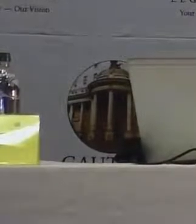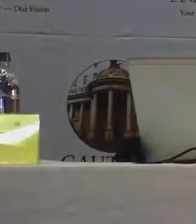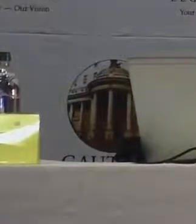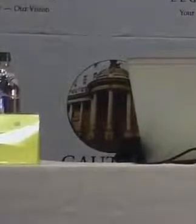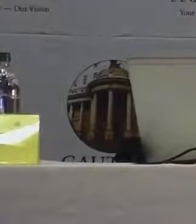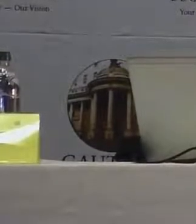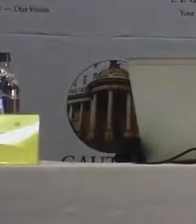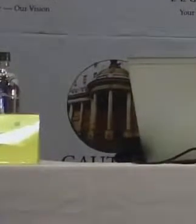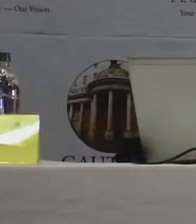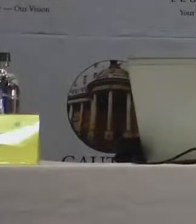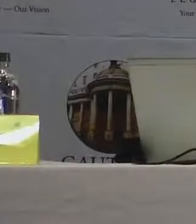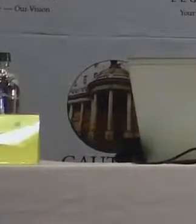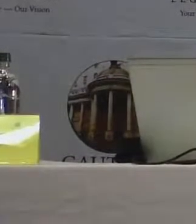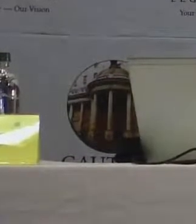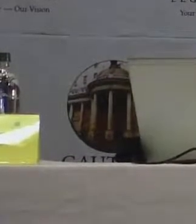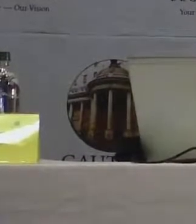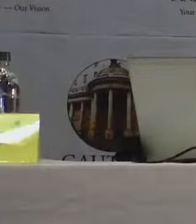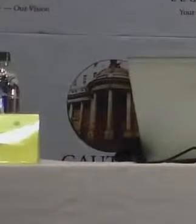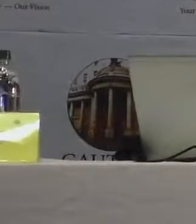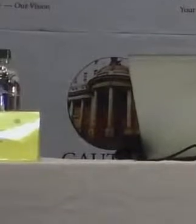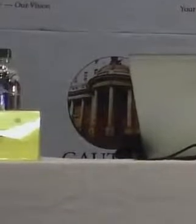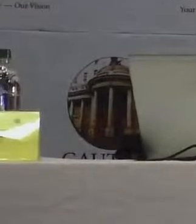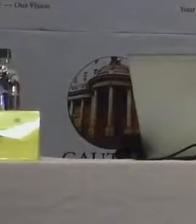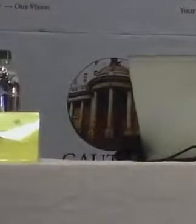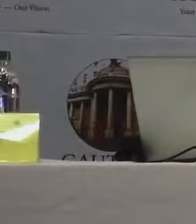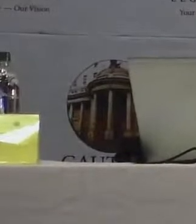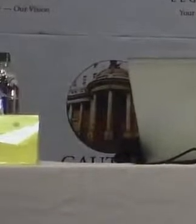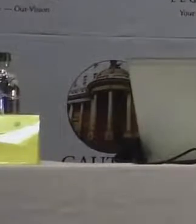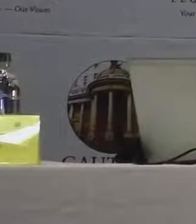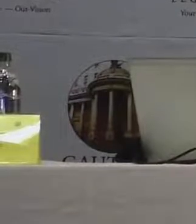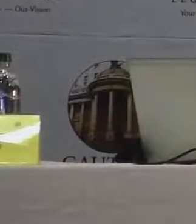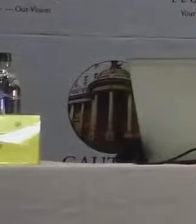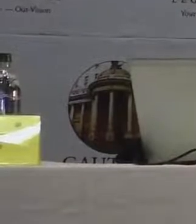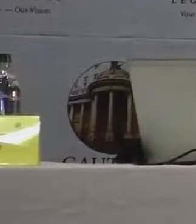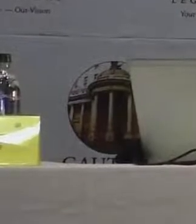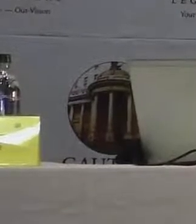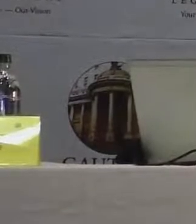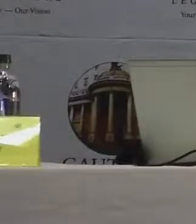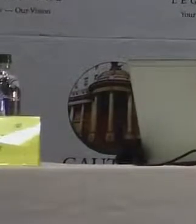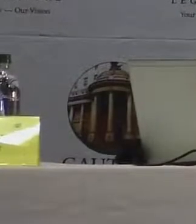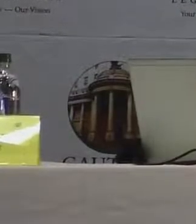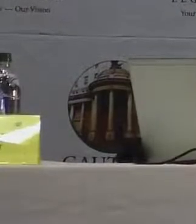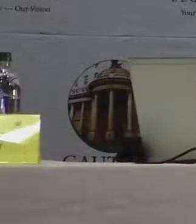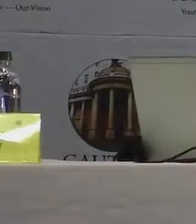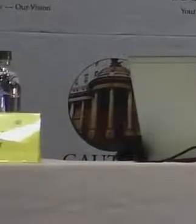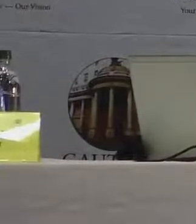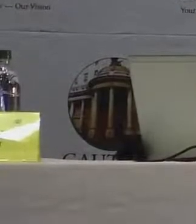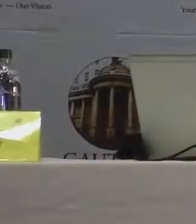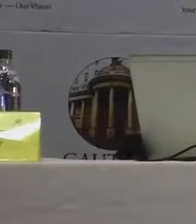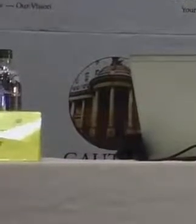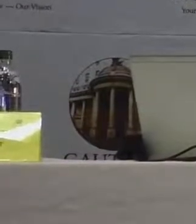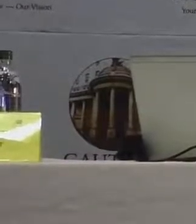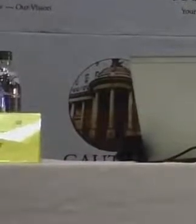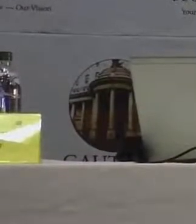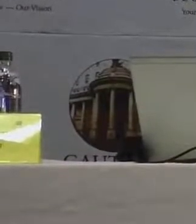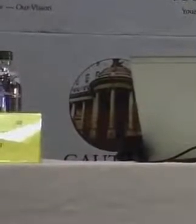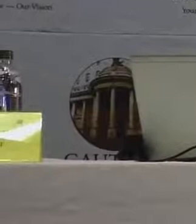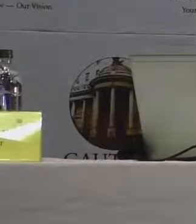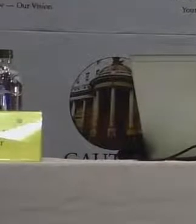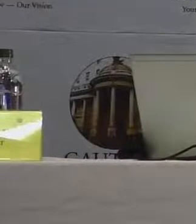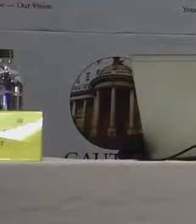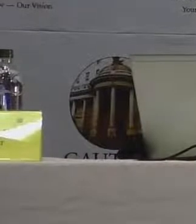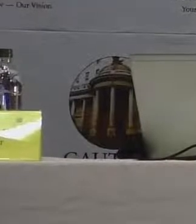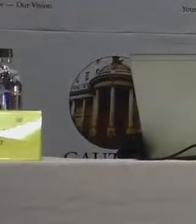Very briefly, if I can just indicate the purpose of this Portfolio Committee